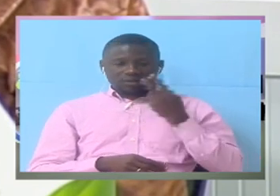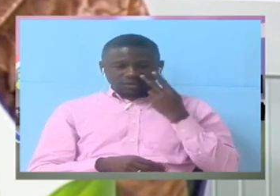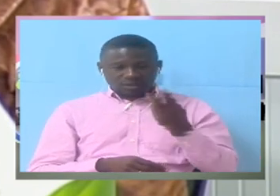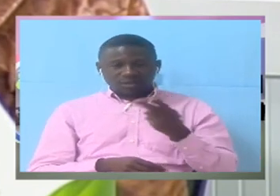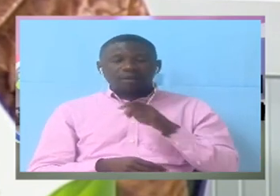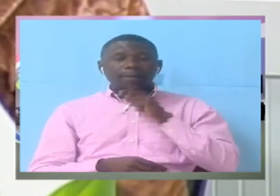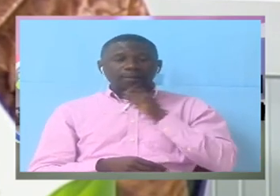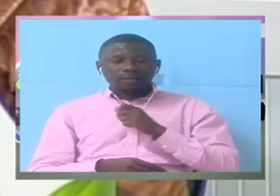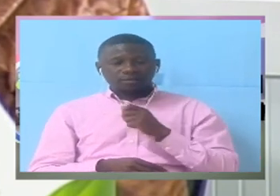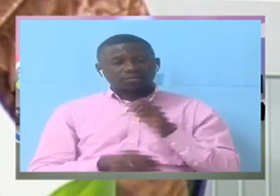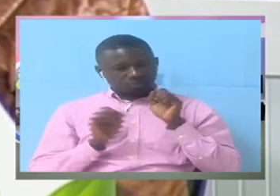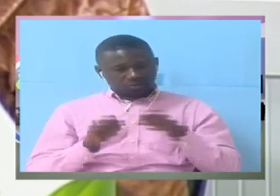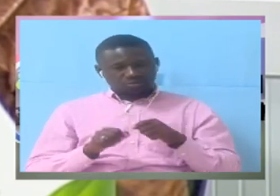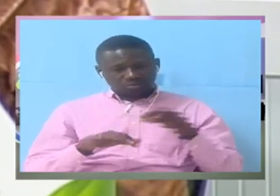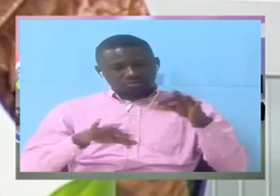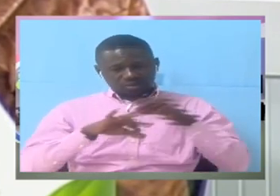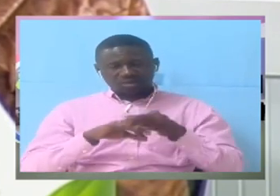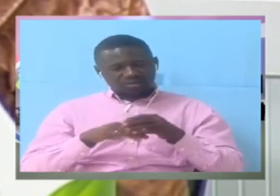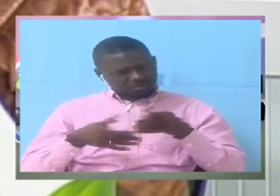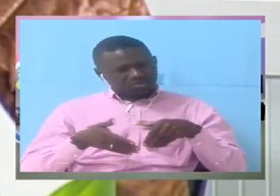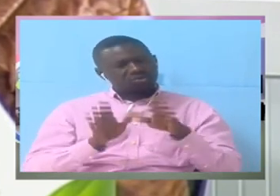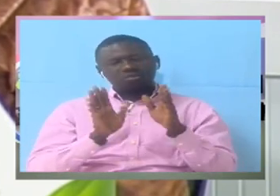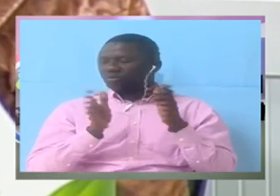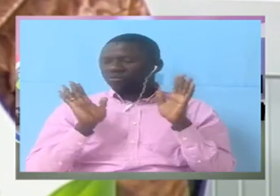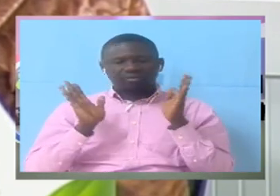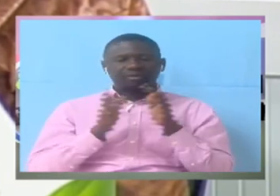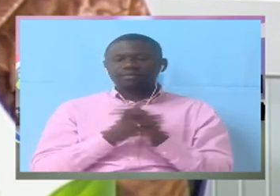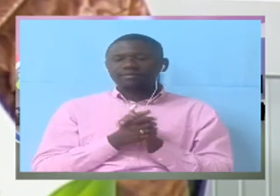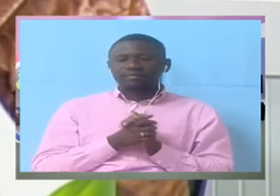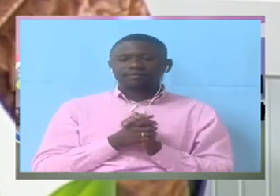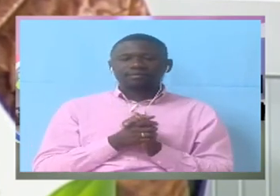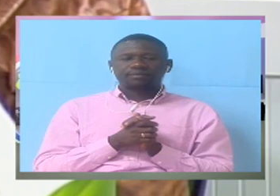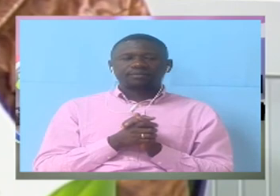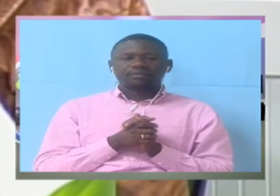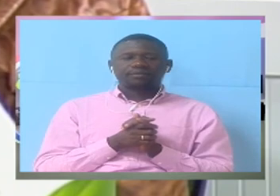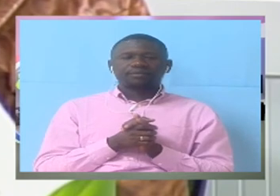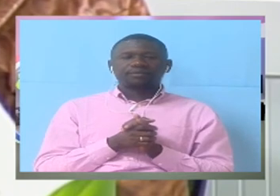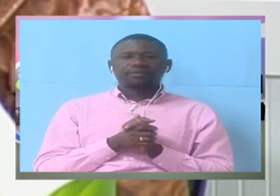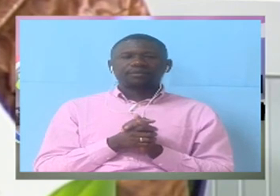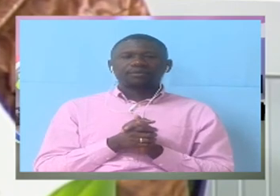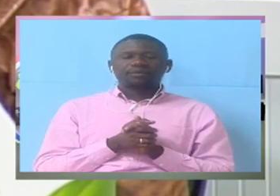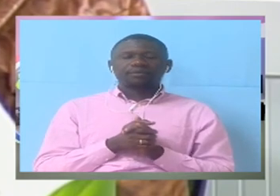If she sees a man that she wants to marry, she can go ahead and get married.